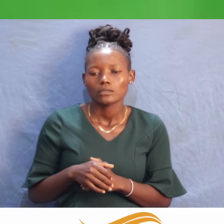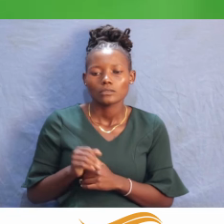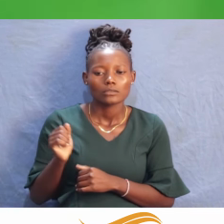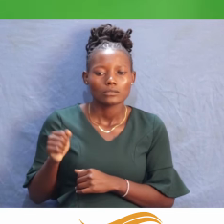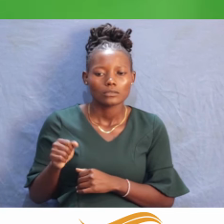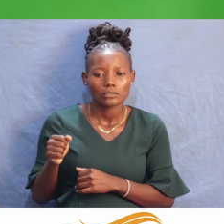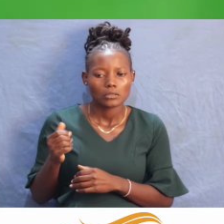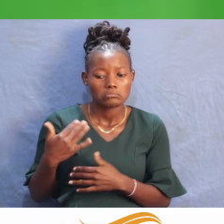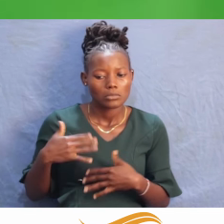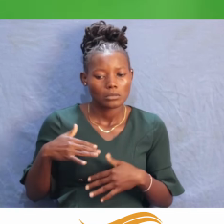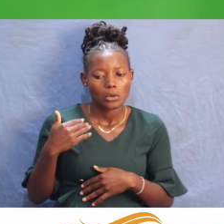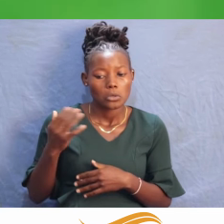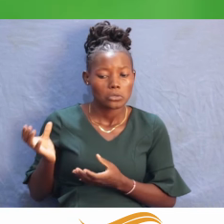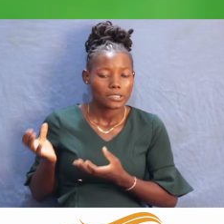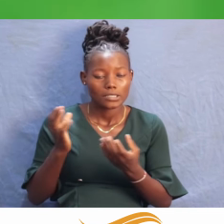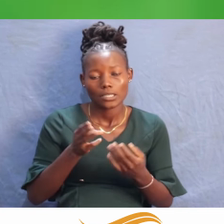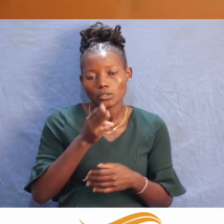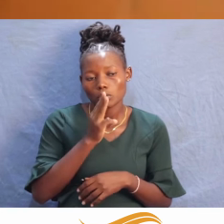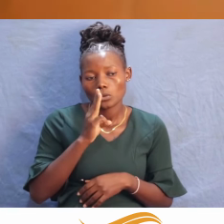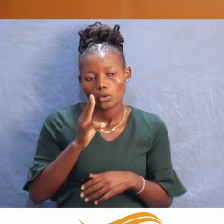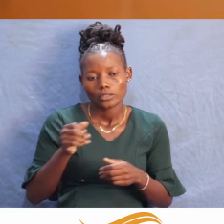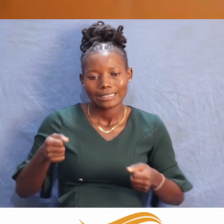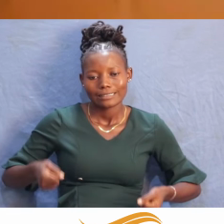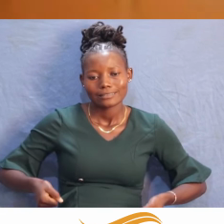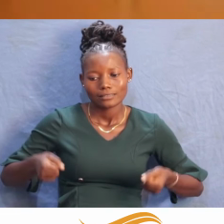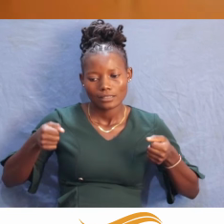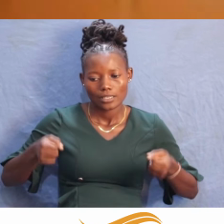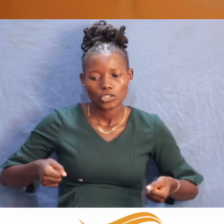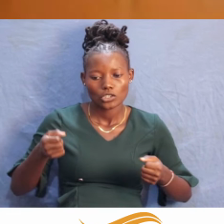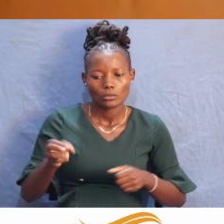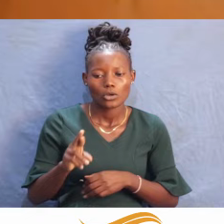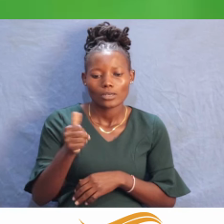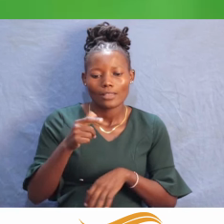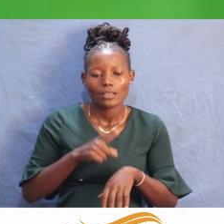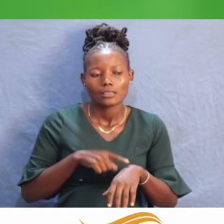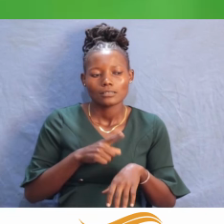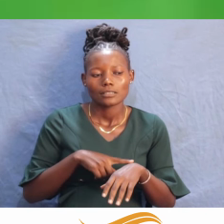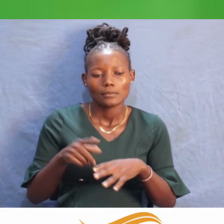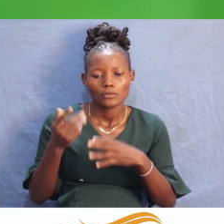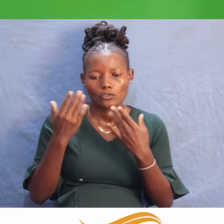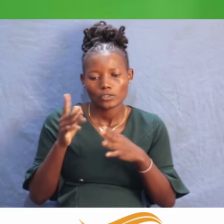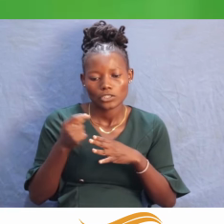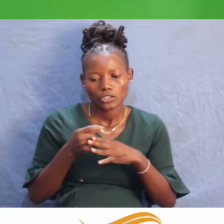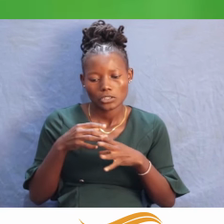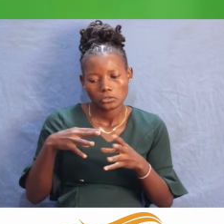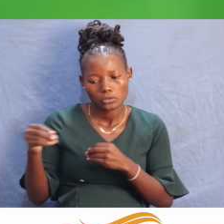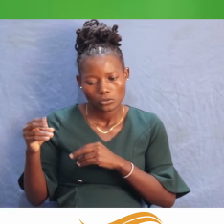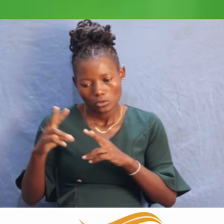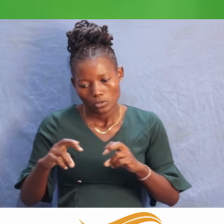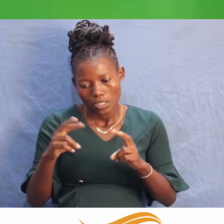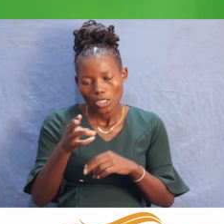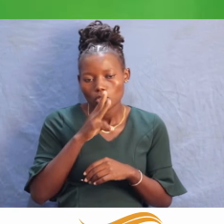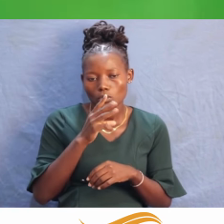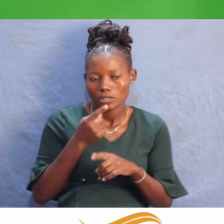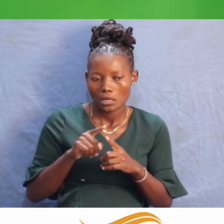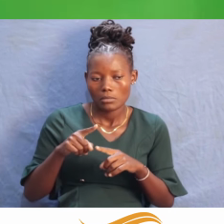Yeah, people carry water with them to the gym. Yeah. Or sometimes after the workout is when somebody will go for water. But of